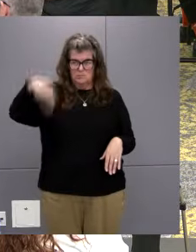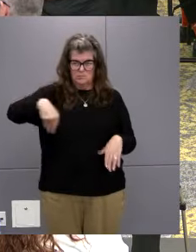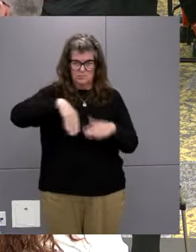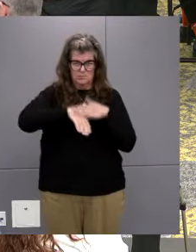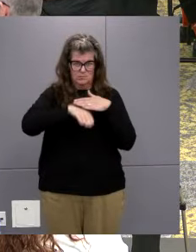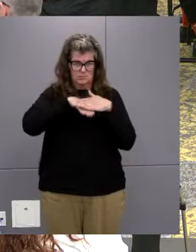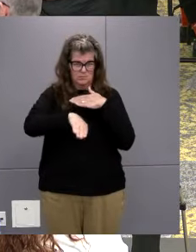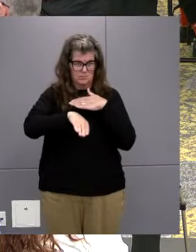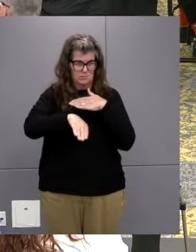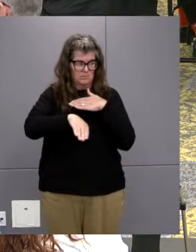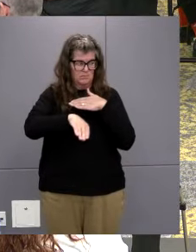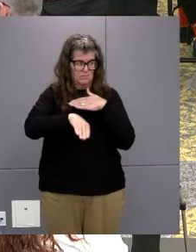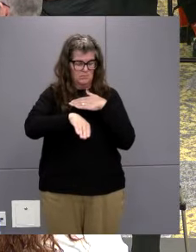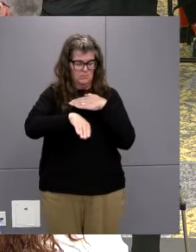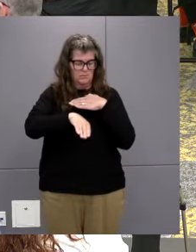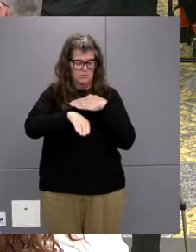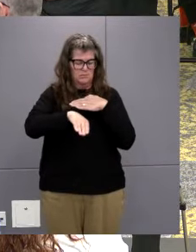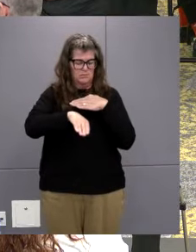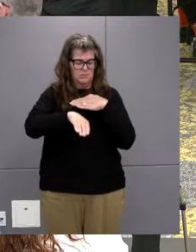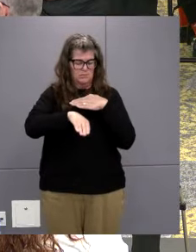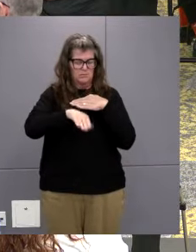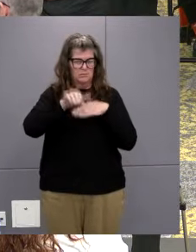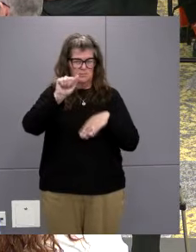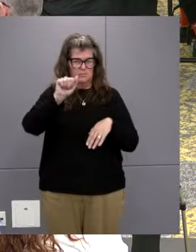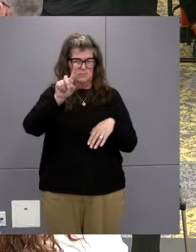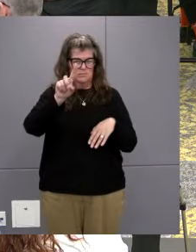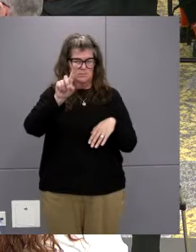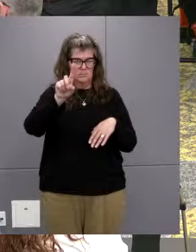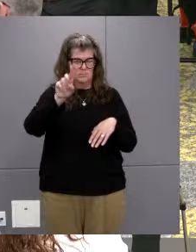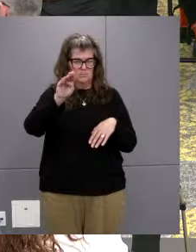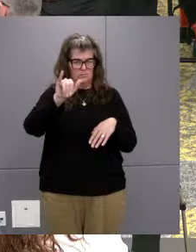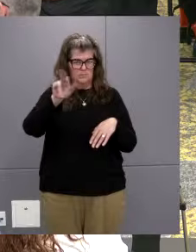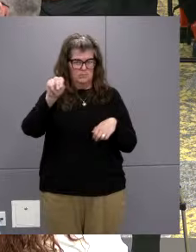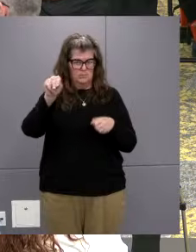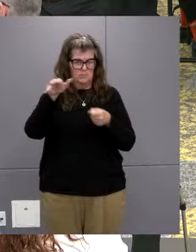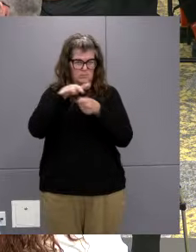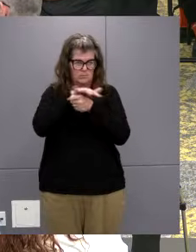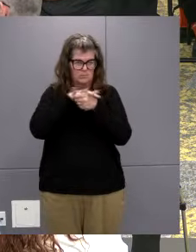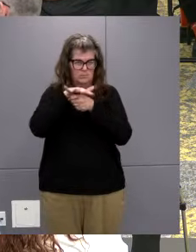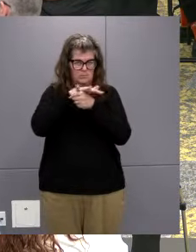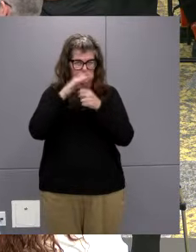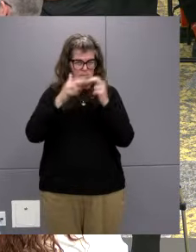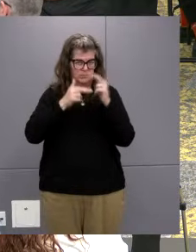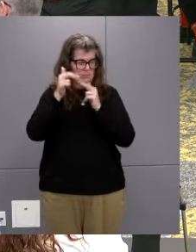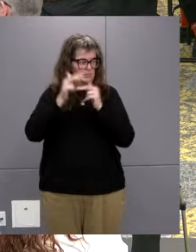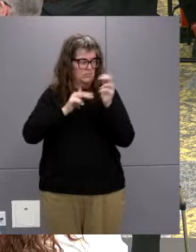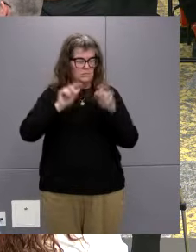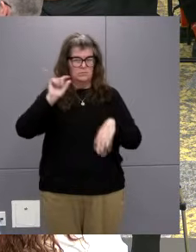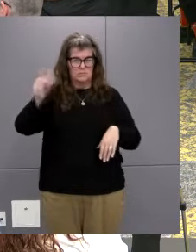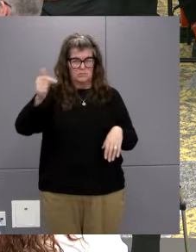the, what is it, administrative area. It's been seconded. Any discussion?